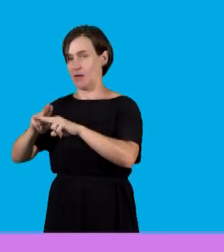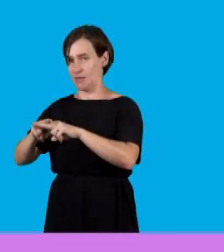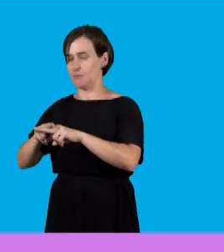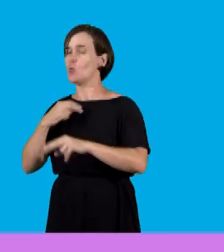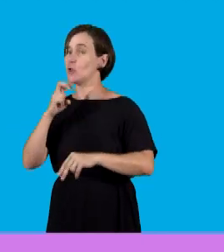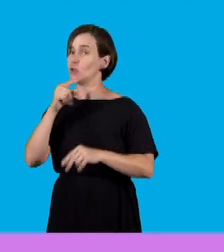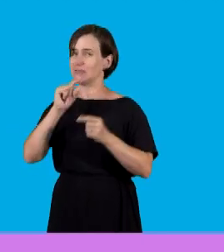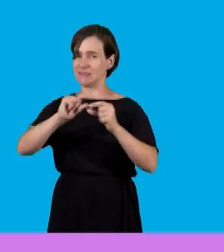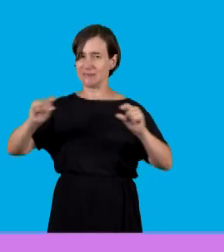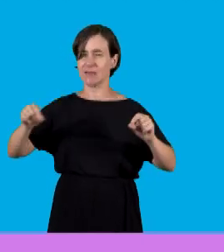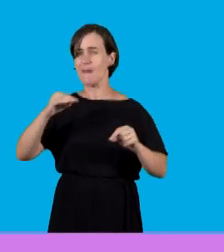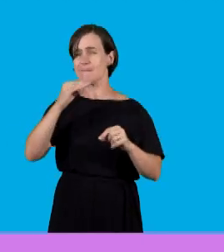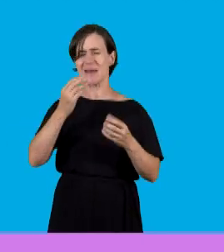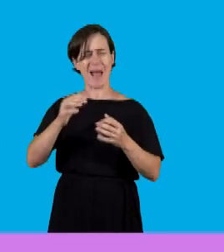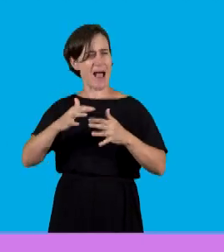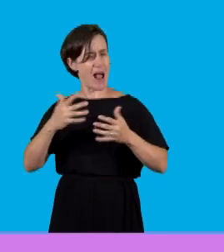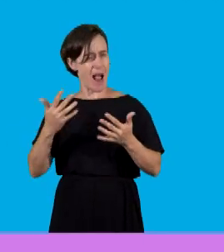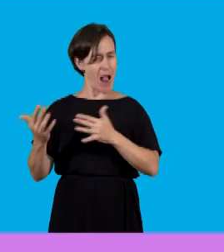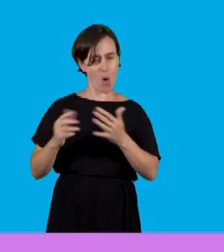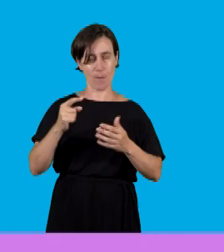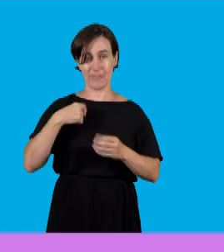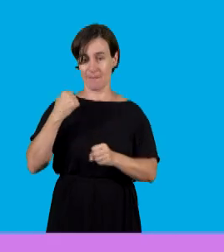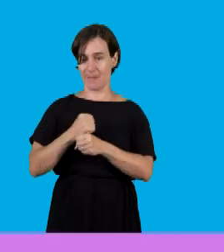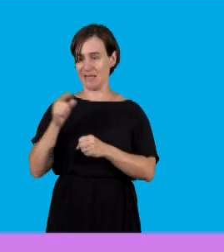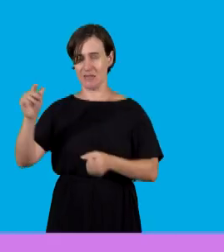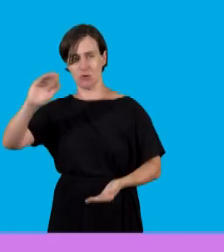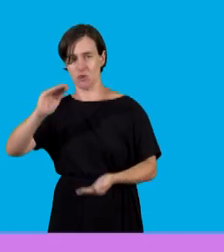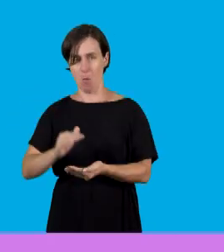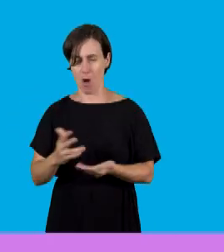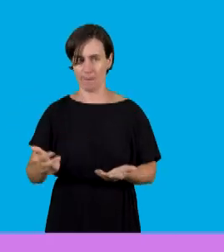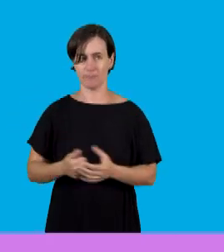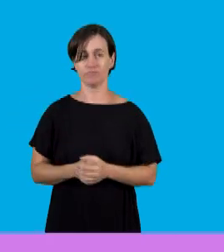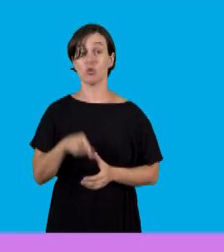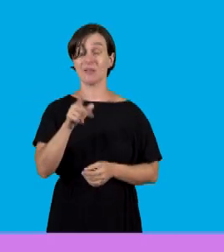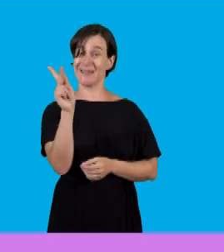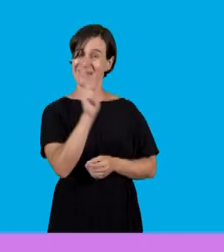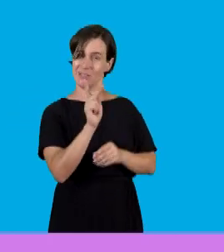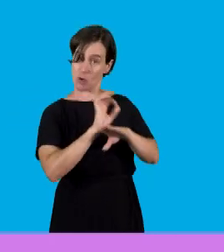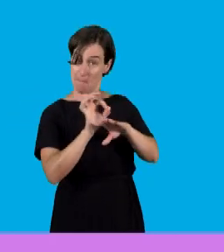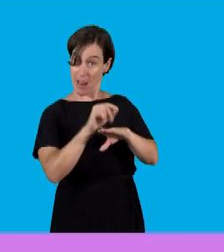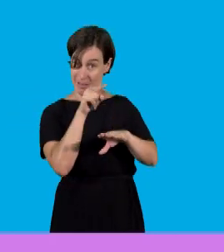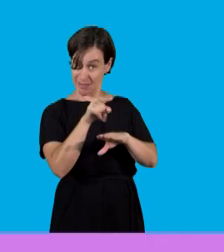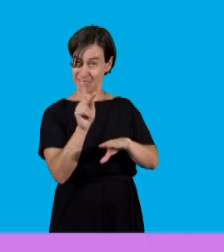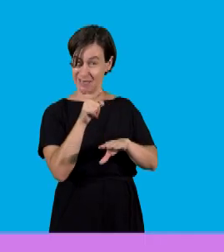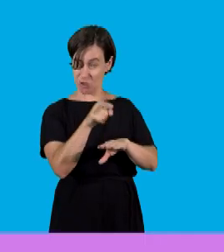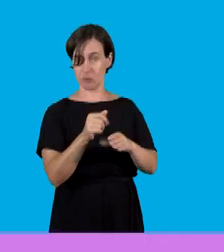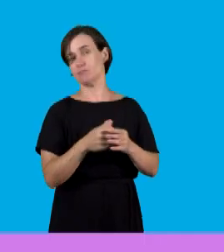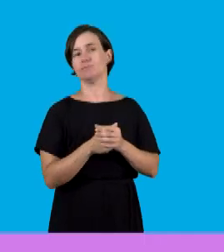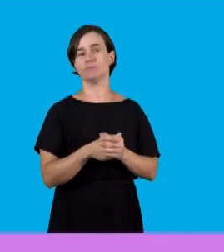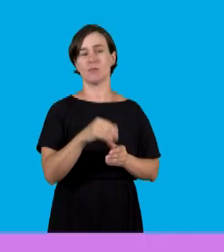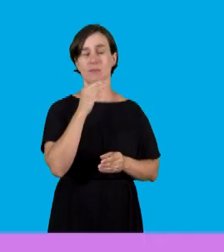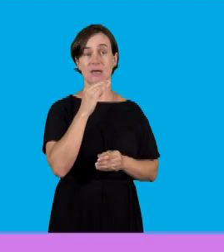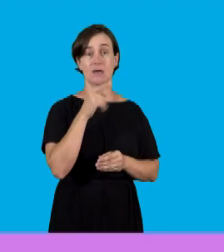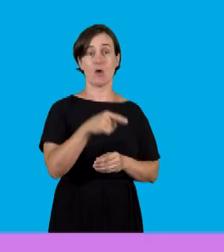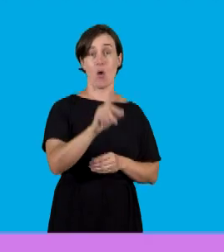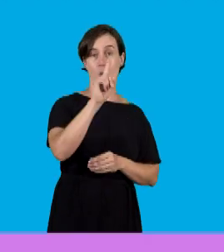scale factor, which is how have you reduced your scale width. So now we are given a kitchen plan and it's drawn to a